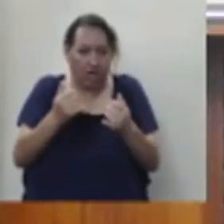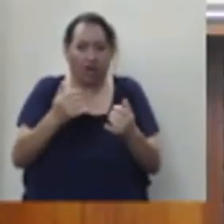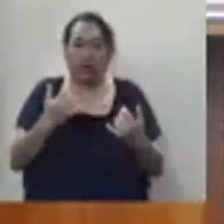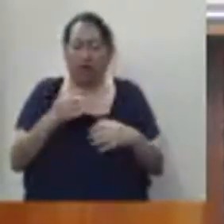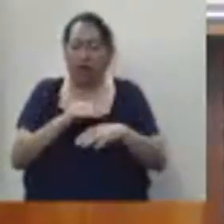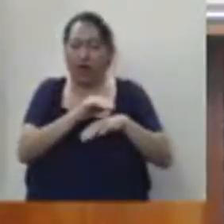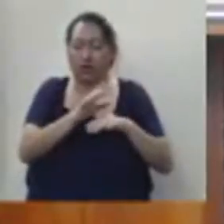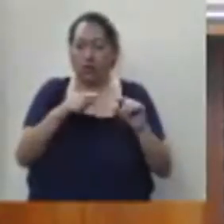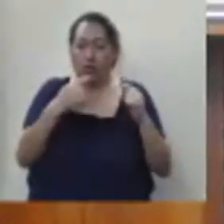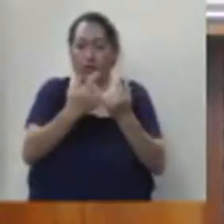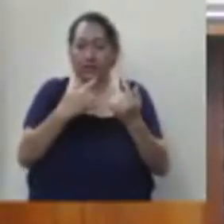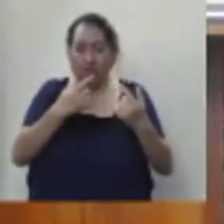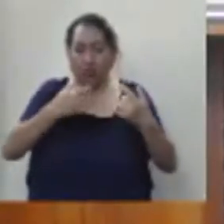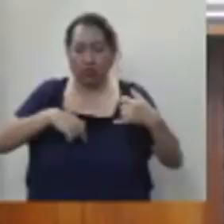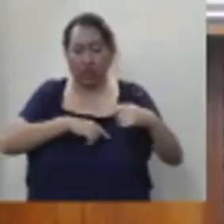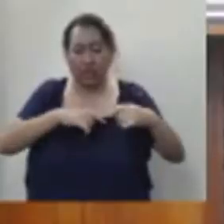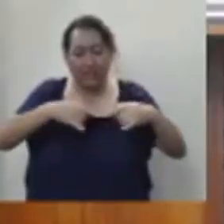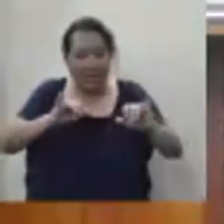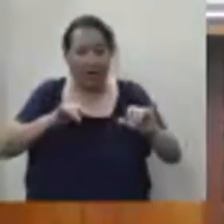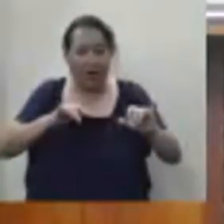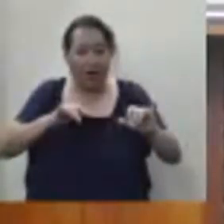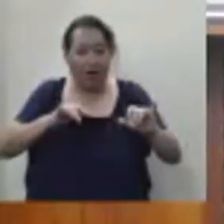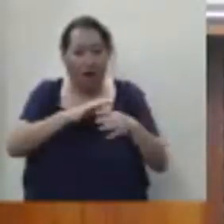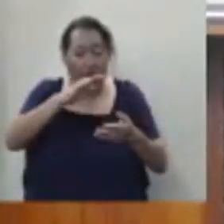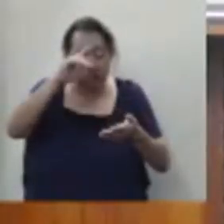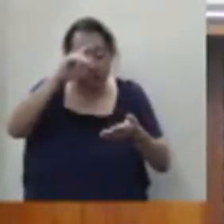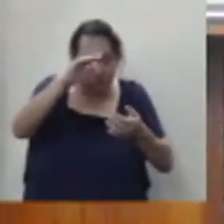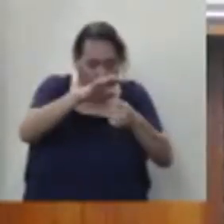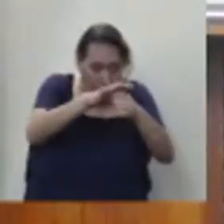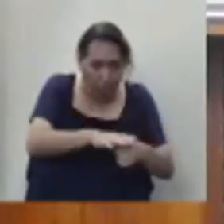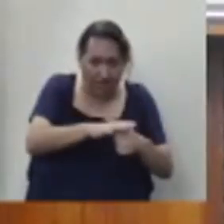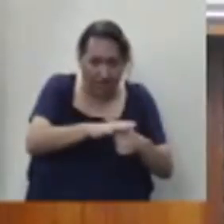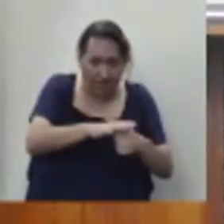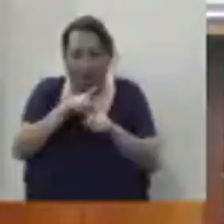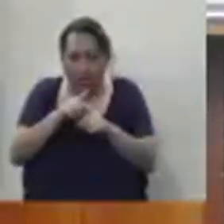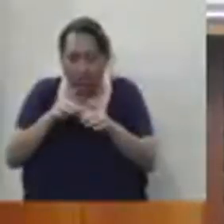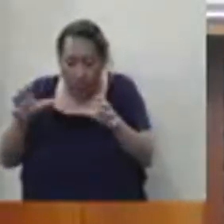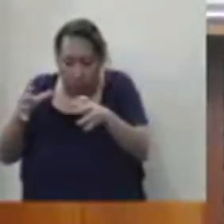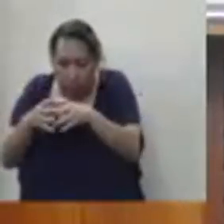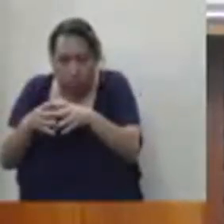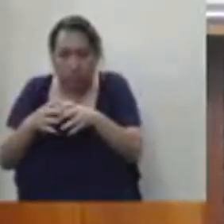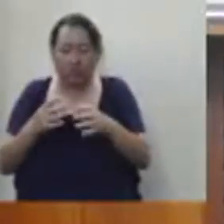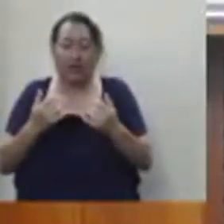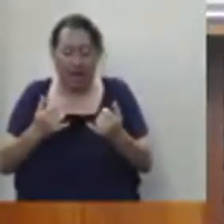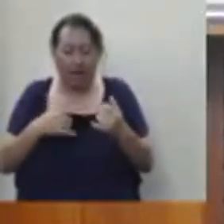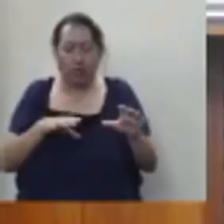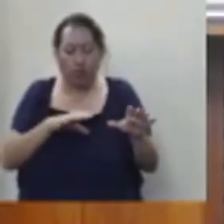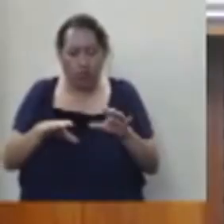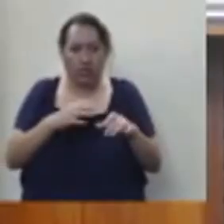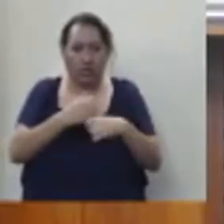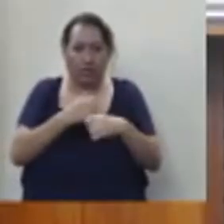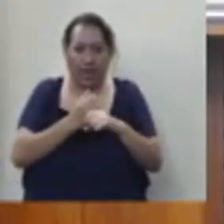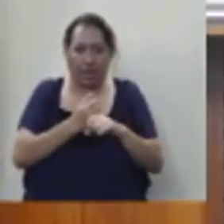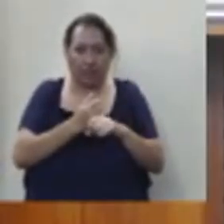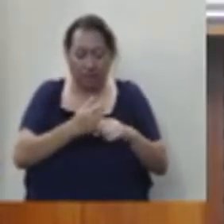in the containment, suppression, and mitigation stages, I am taking the necessary steps to prepare for our